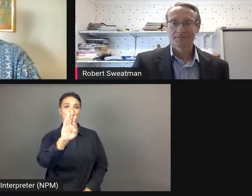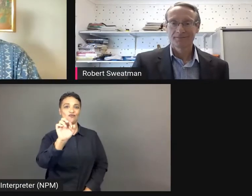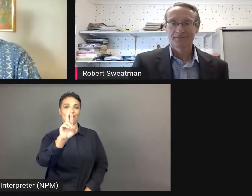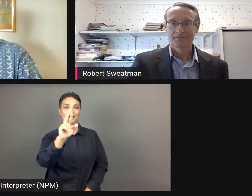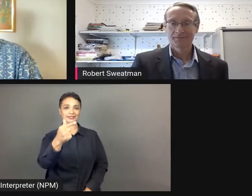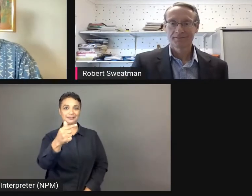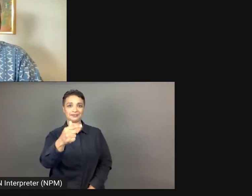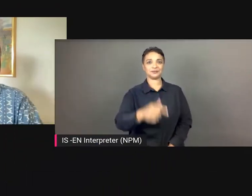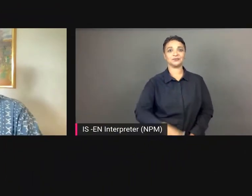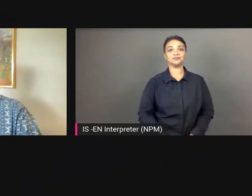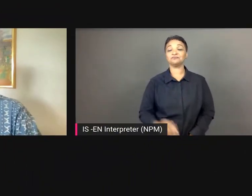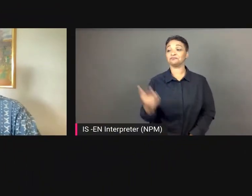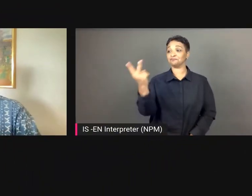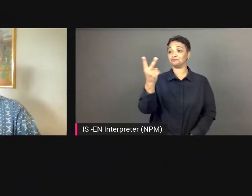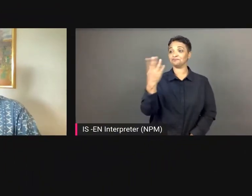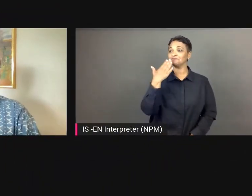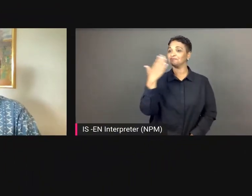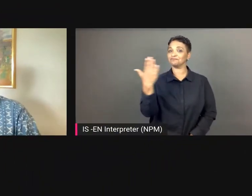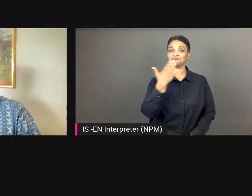Thank you both.